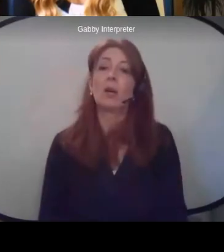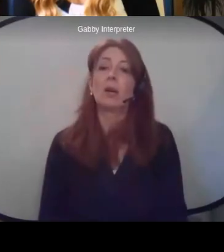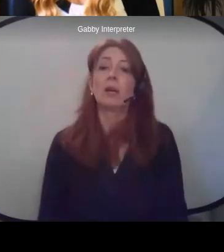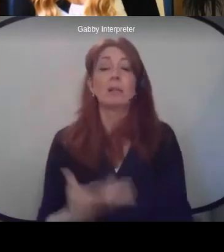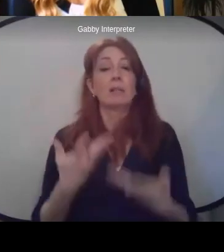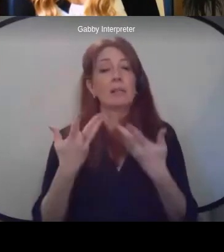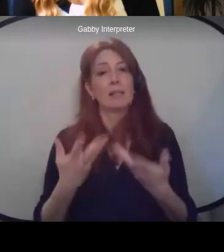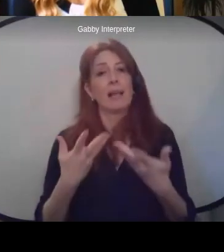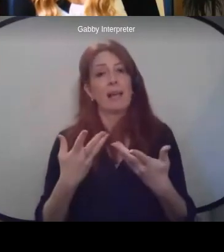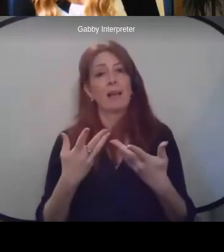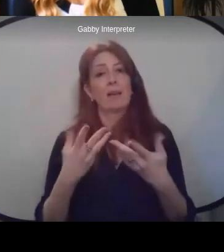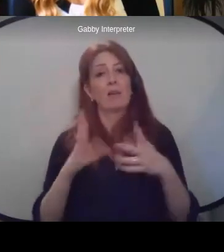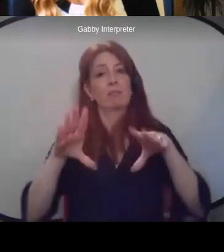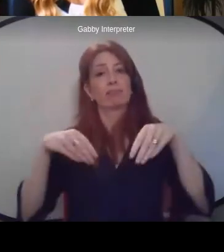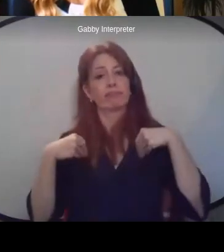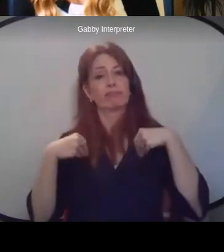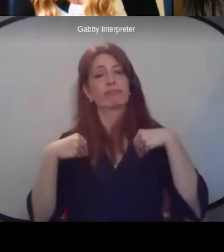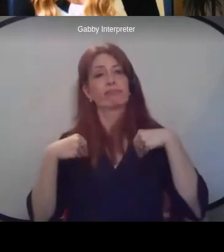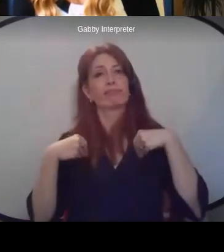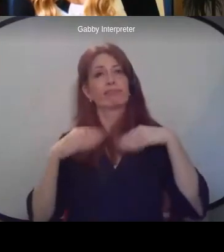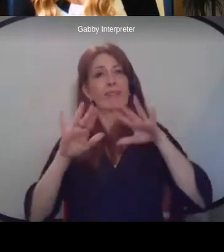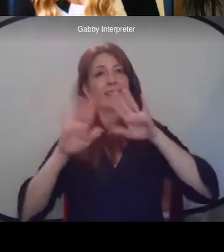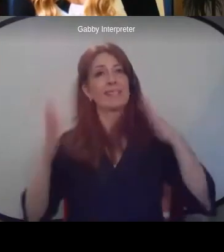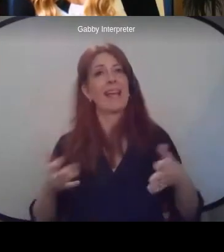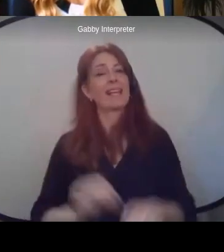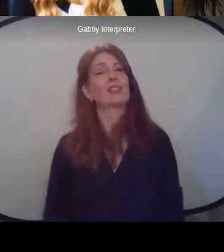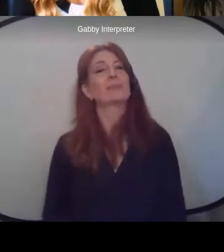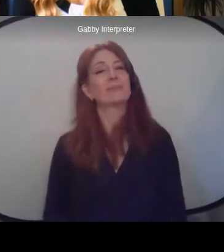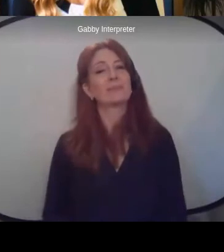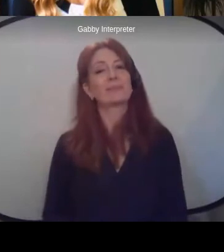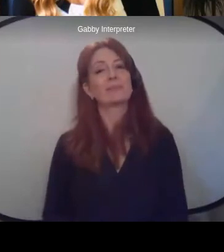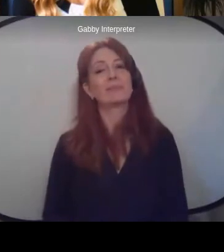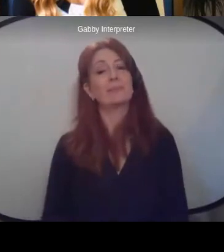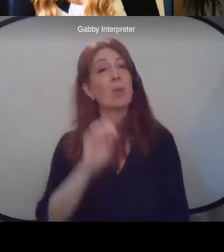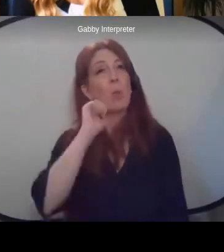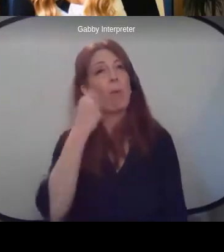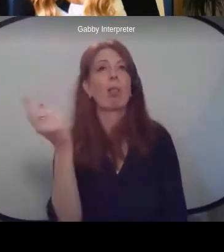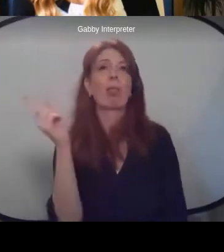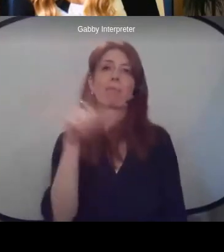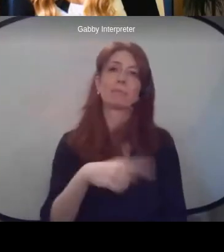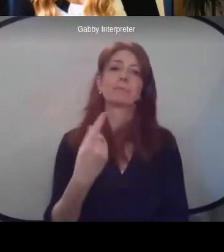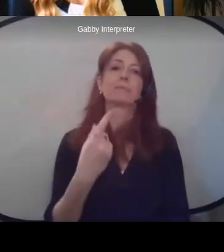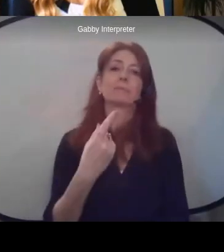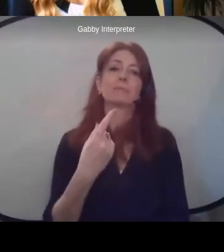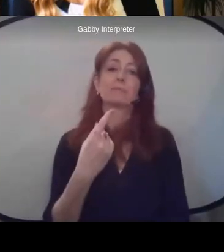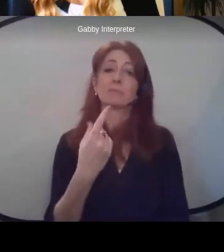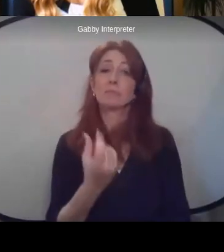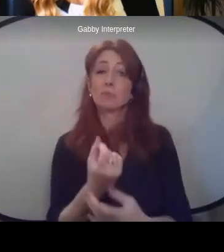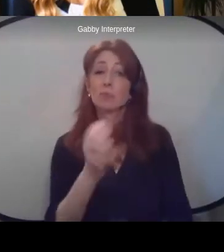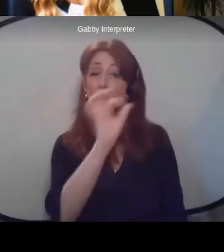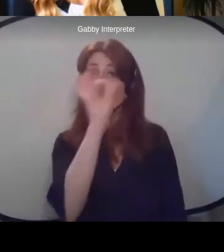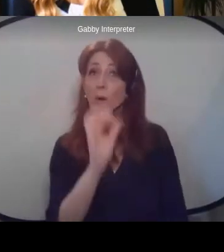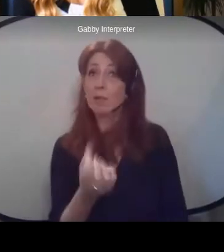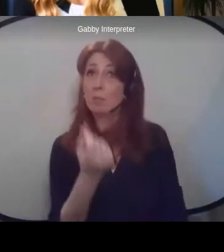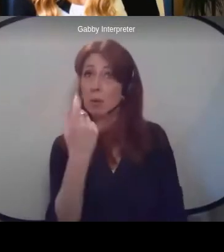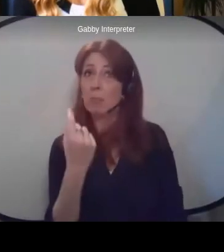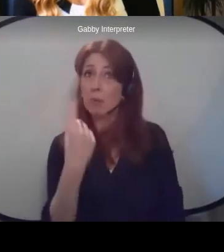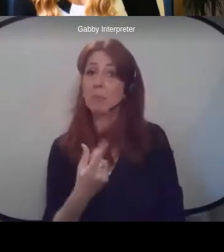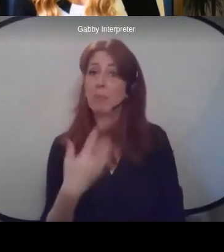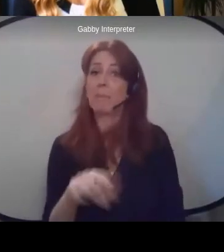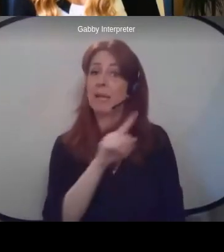bring you off the virtual stage for the time being, but we will come back. There is a few questions that have come up that